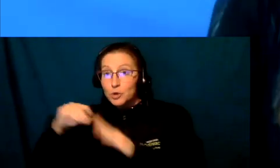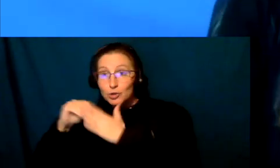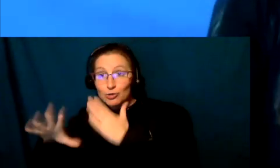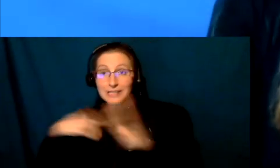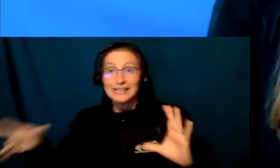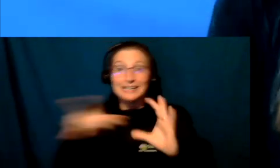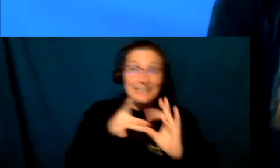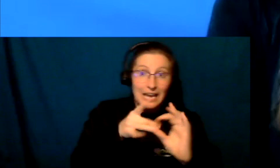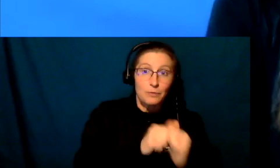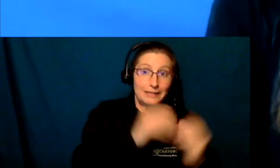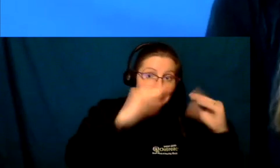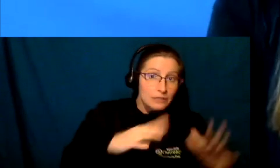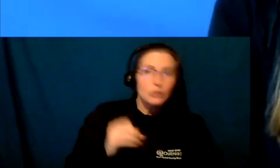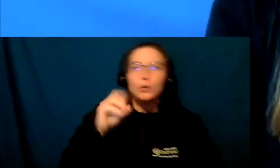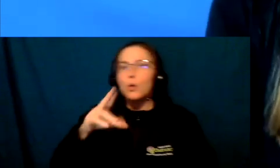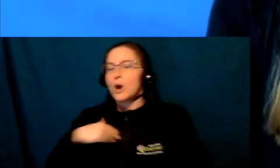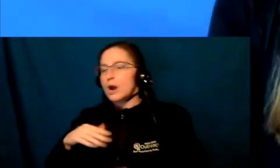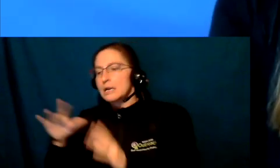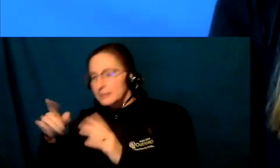other staff members at the school.